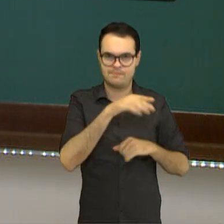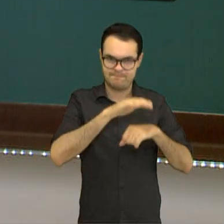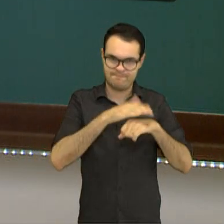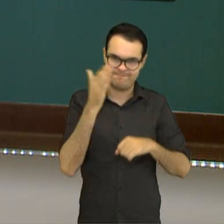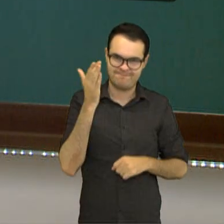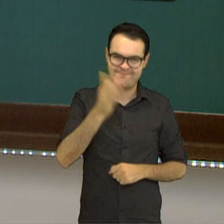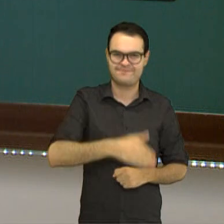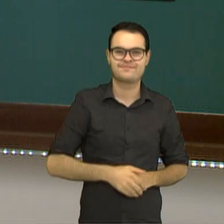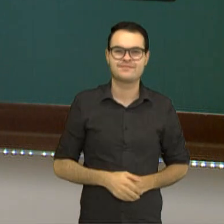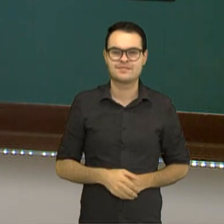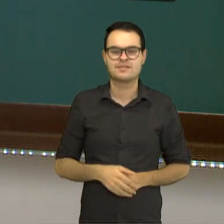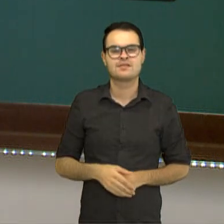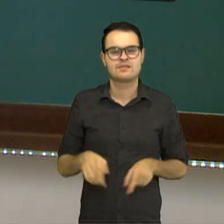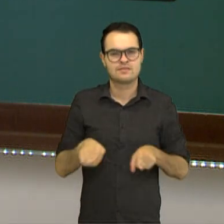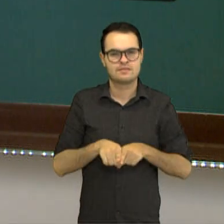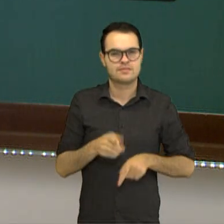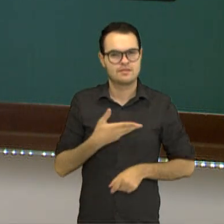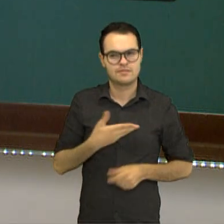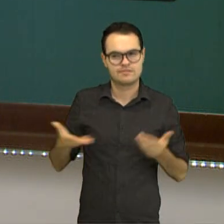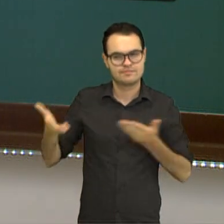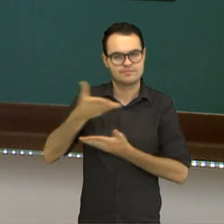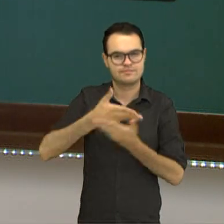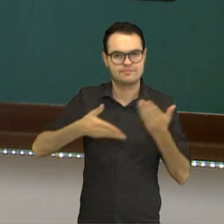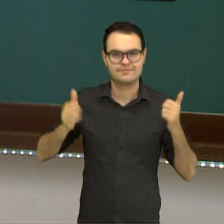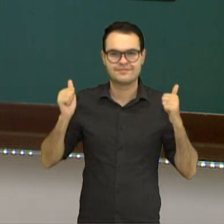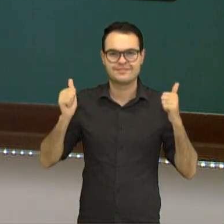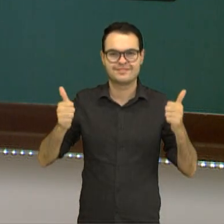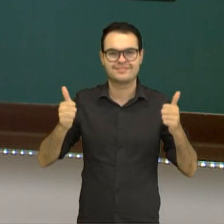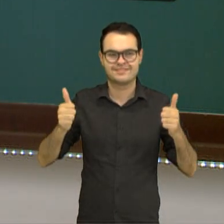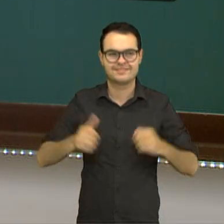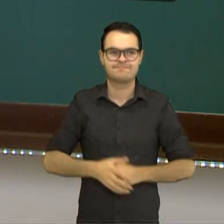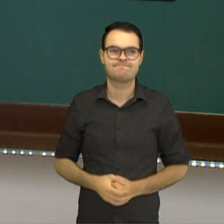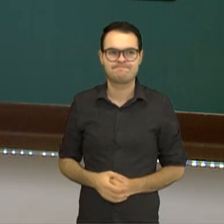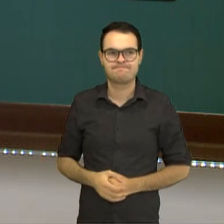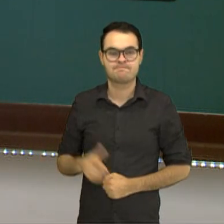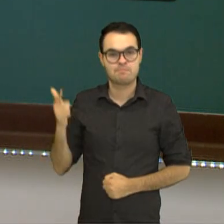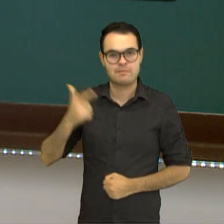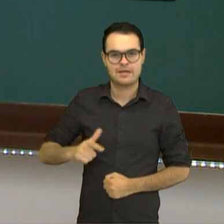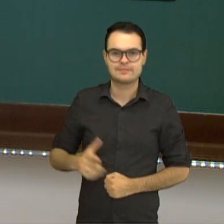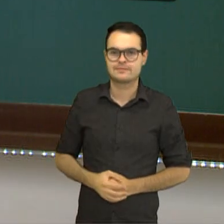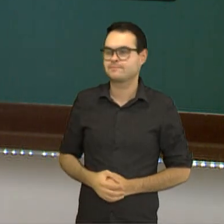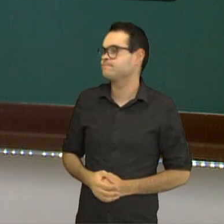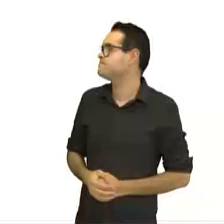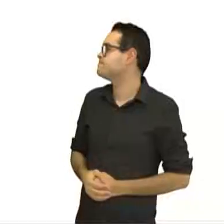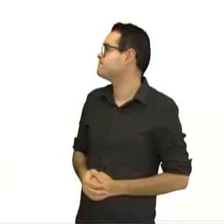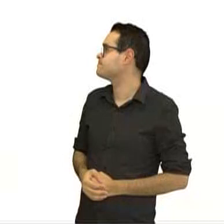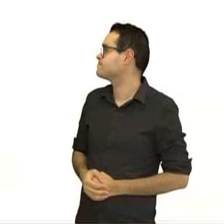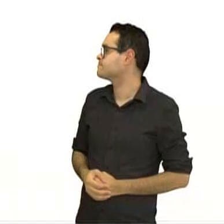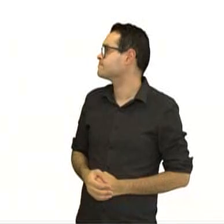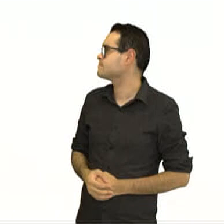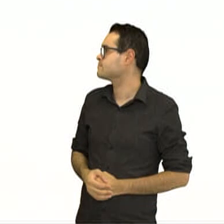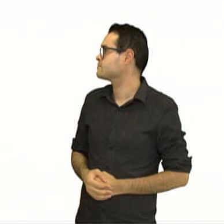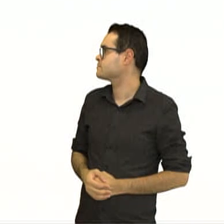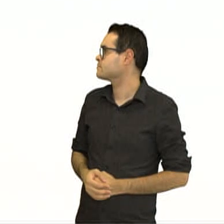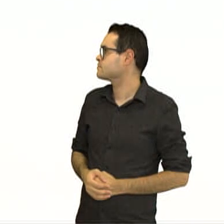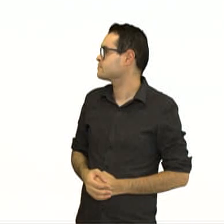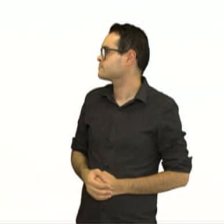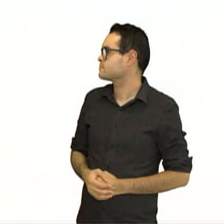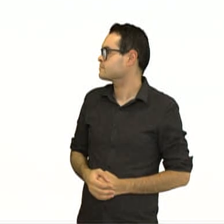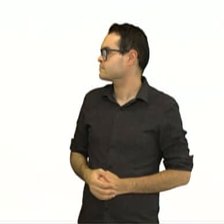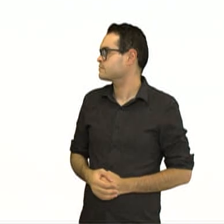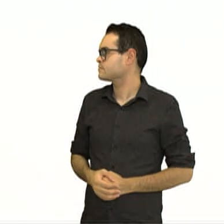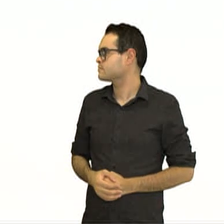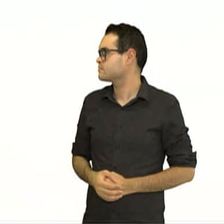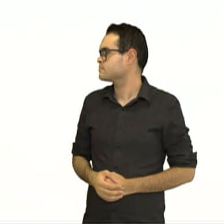E colegas de classe, se for possível. Belezinha? Que mais? If you receive a text from your